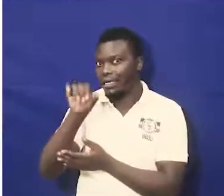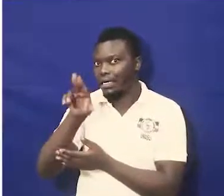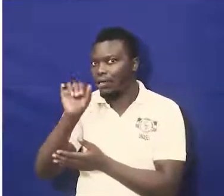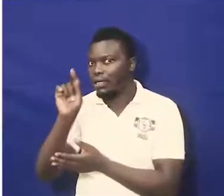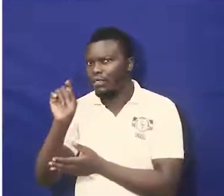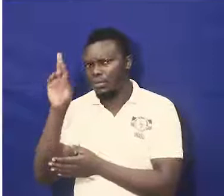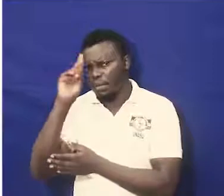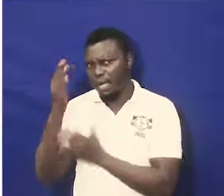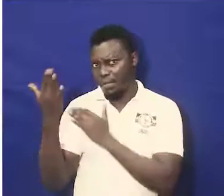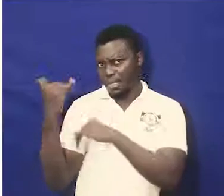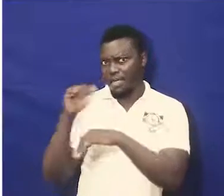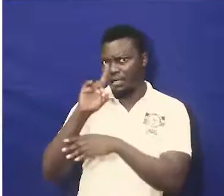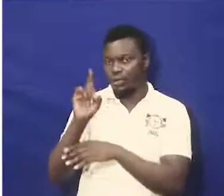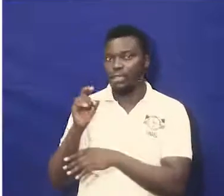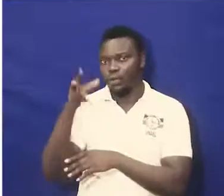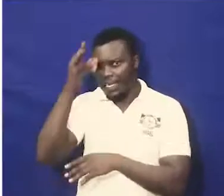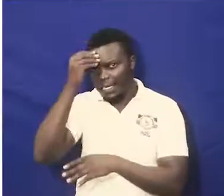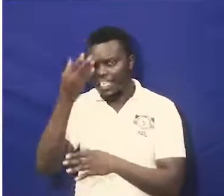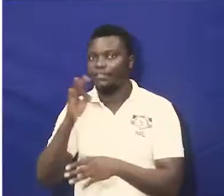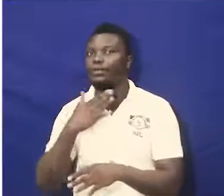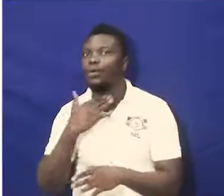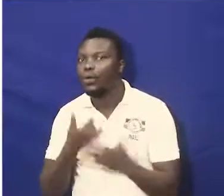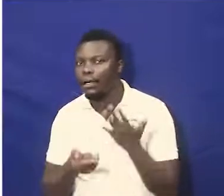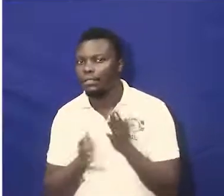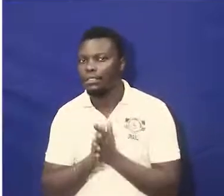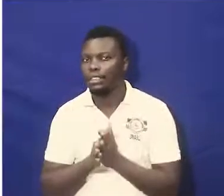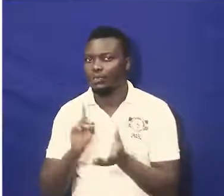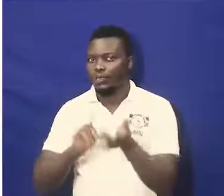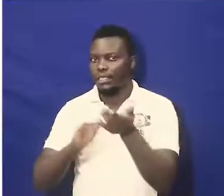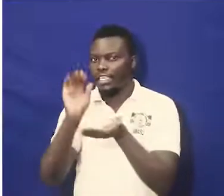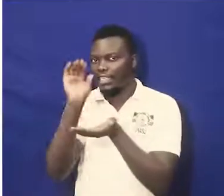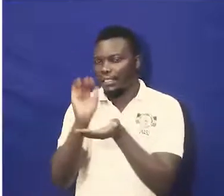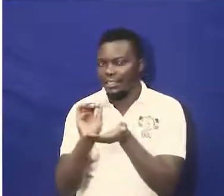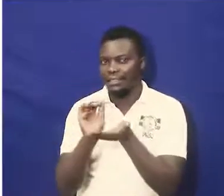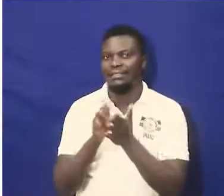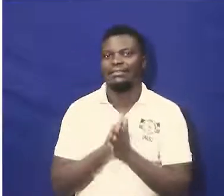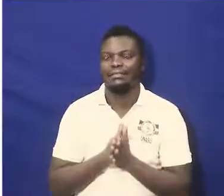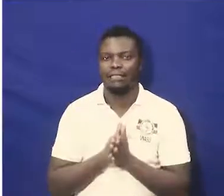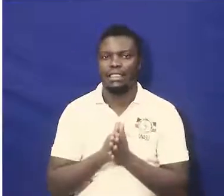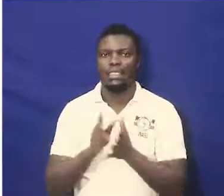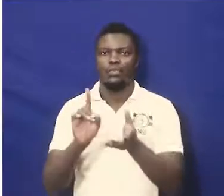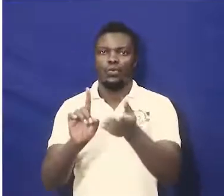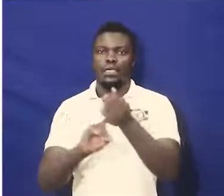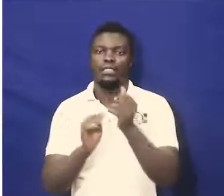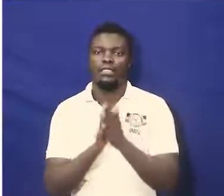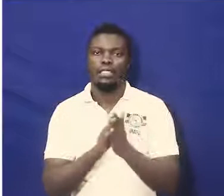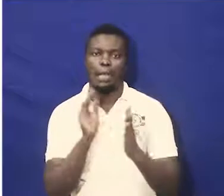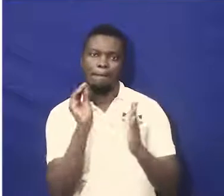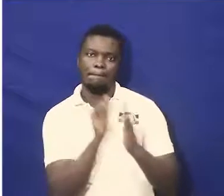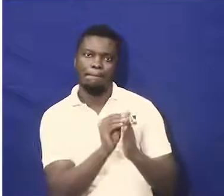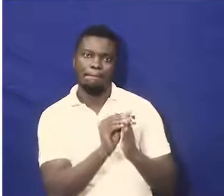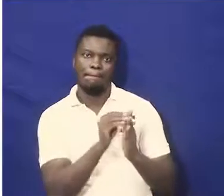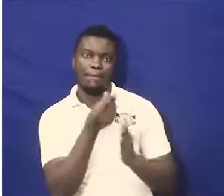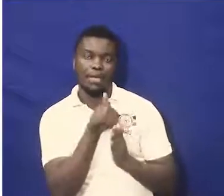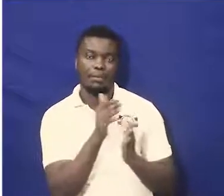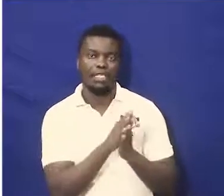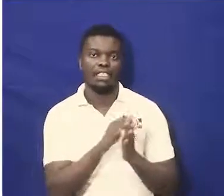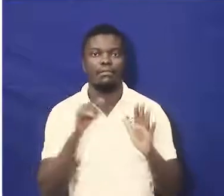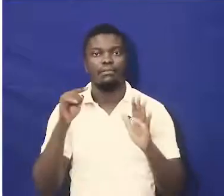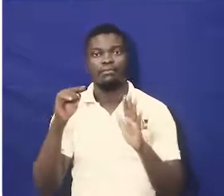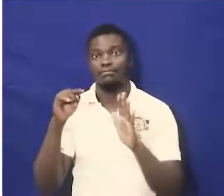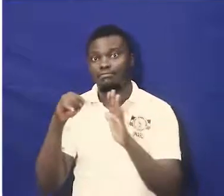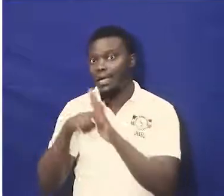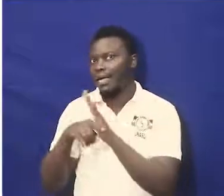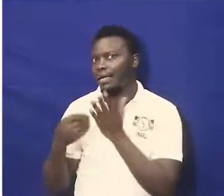question, we learned that if you want to get discount, you'll get marked price minus selling price. So this